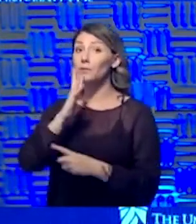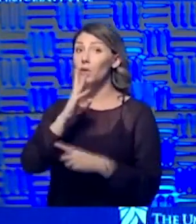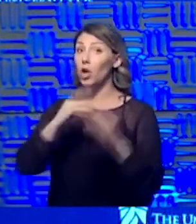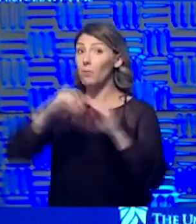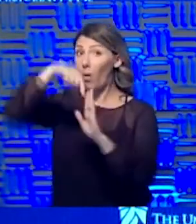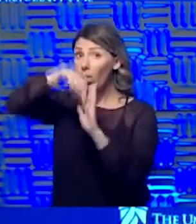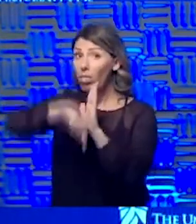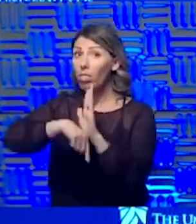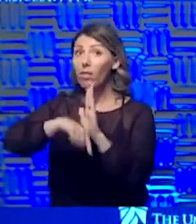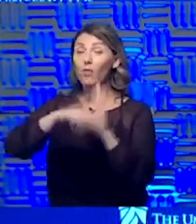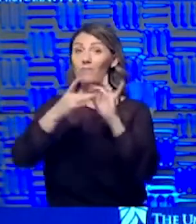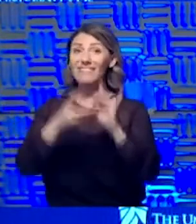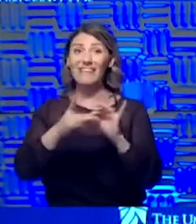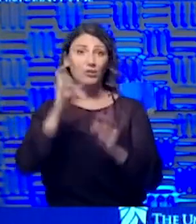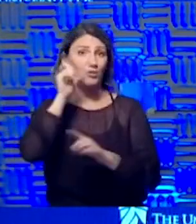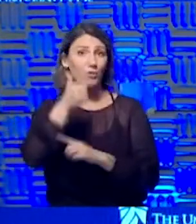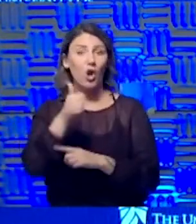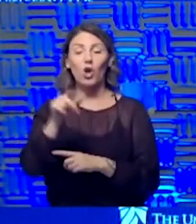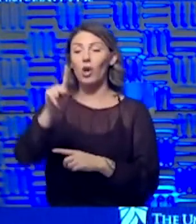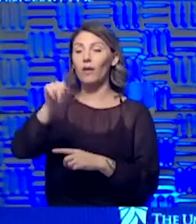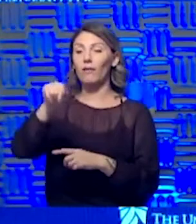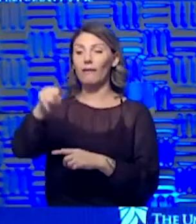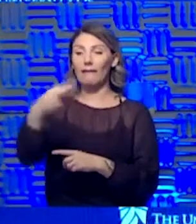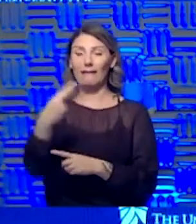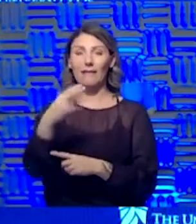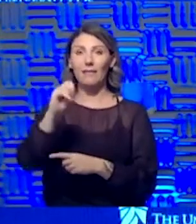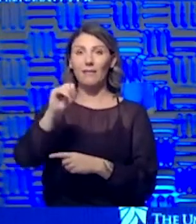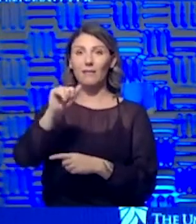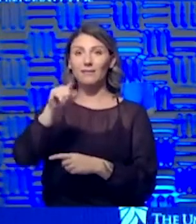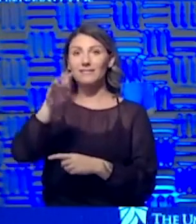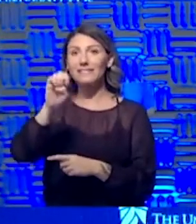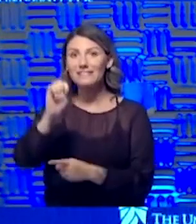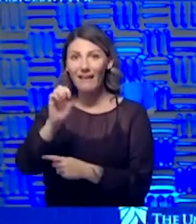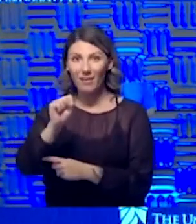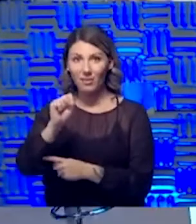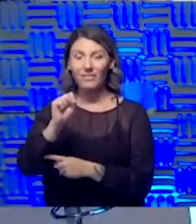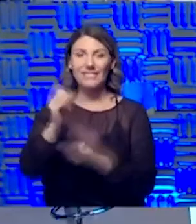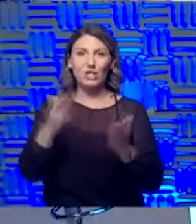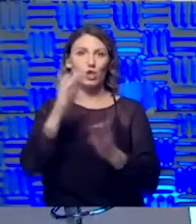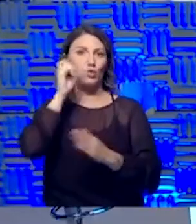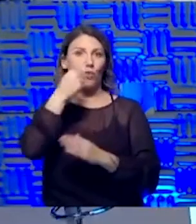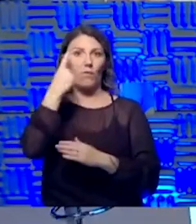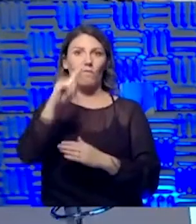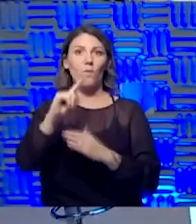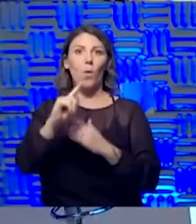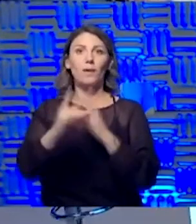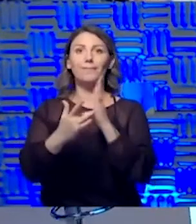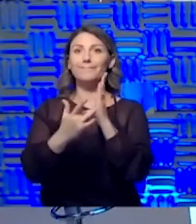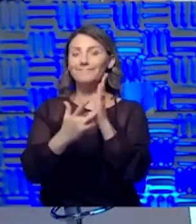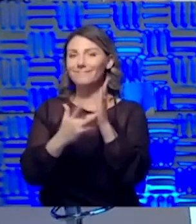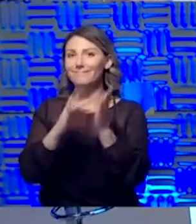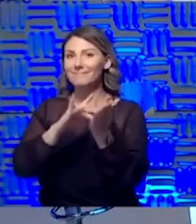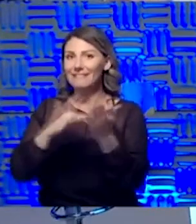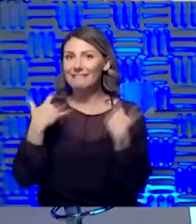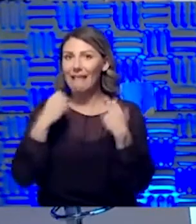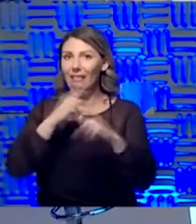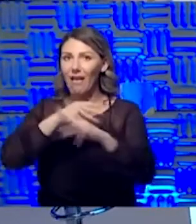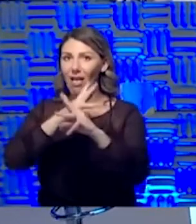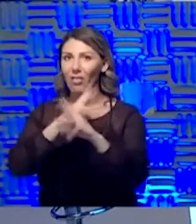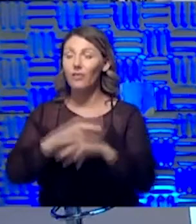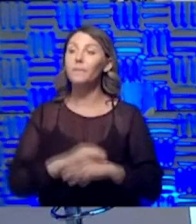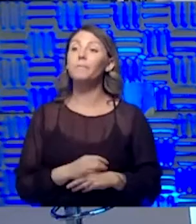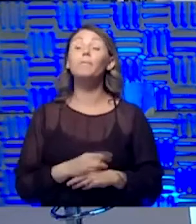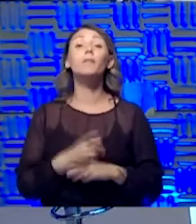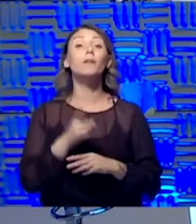tomorrow too. Yeah. Keith Sales, I mentioned, he'll be here tomorrow for the telehealth stuff. So it'll be good. And Nate, I think you mentioned that